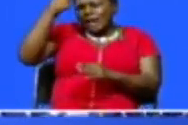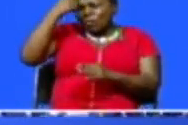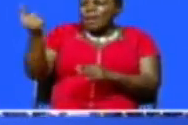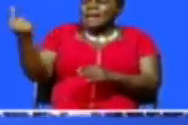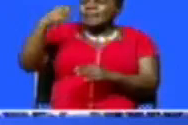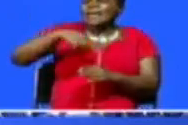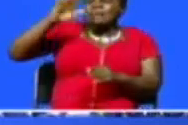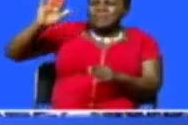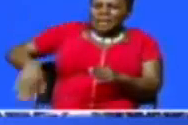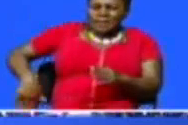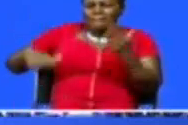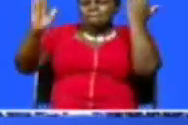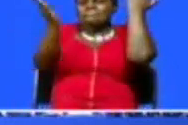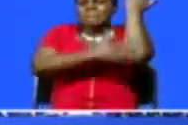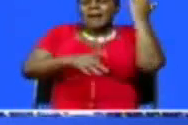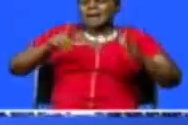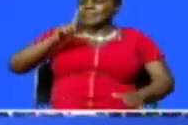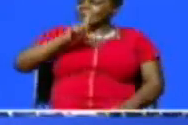out. Ilikuwa ni bahati mbaya